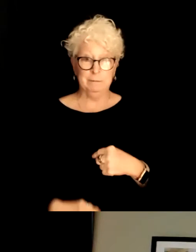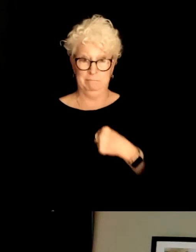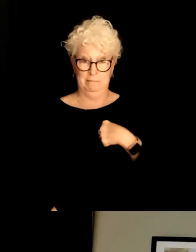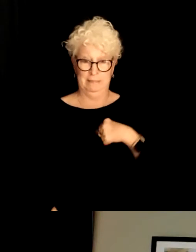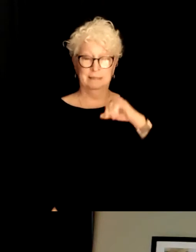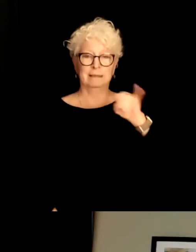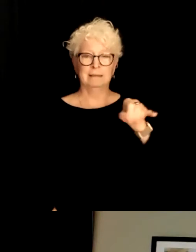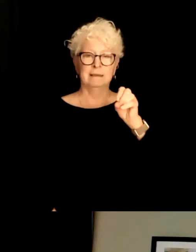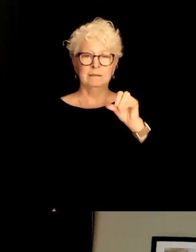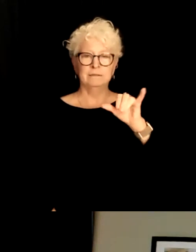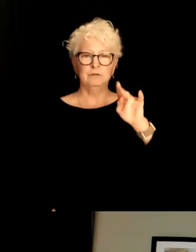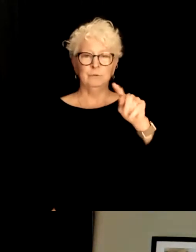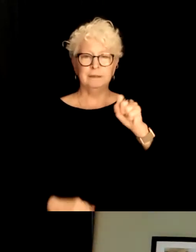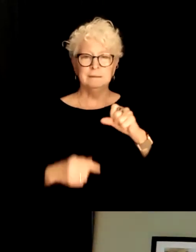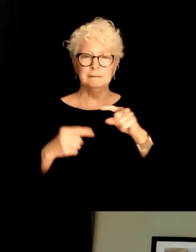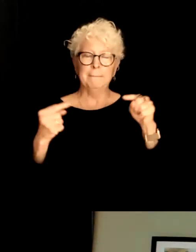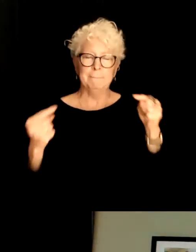joint laxity,